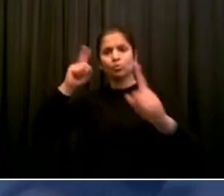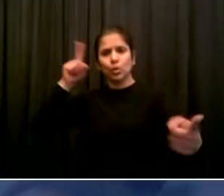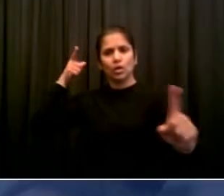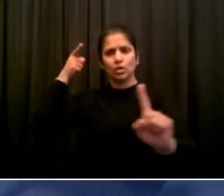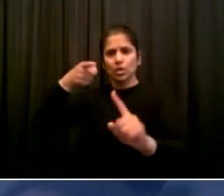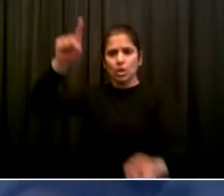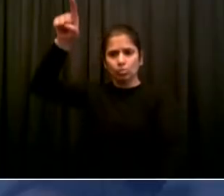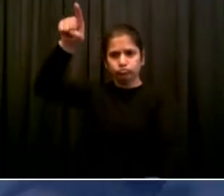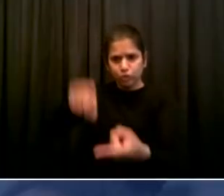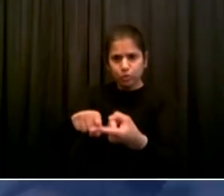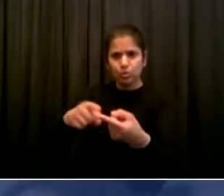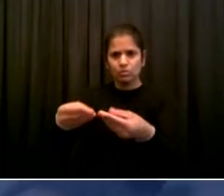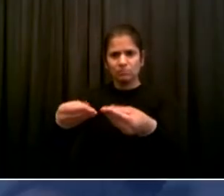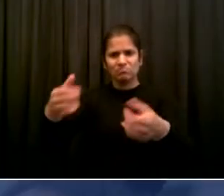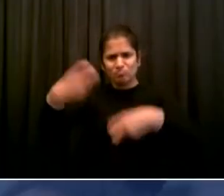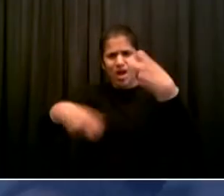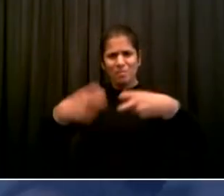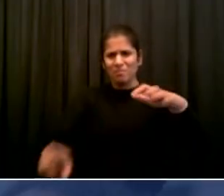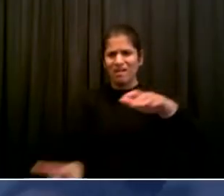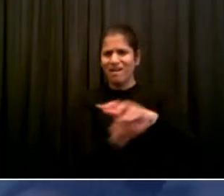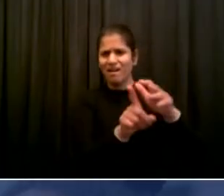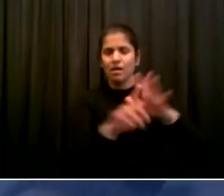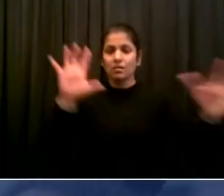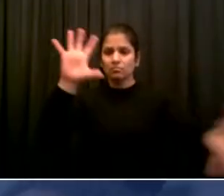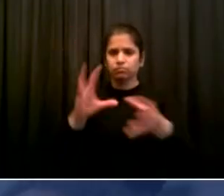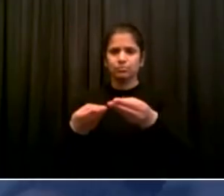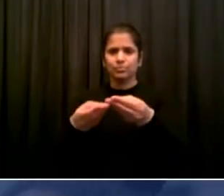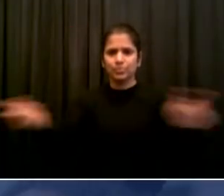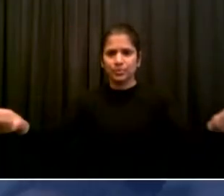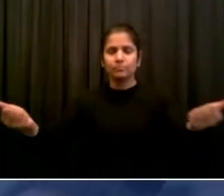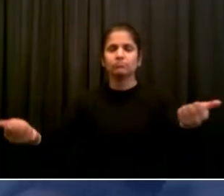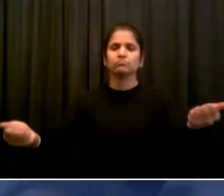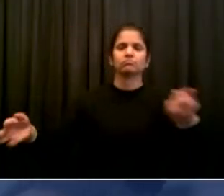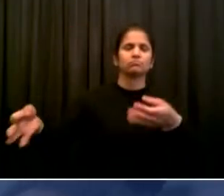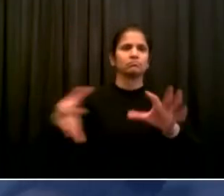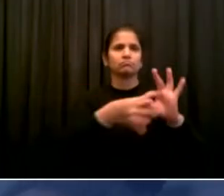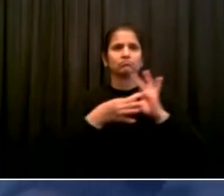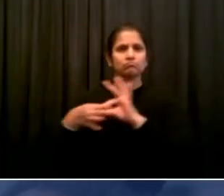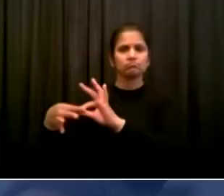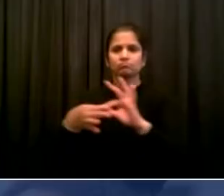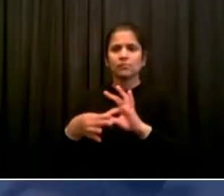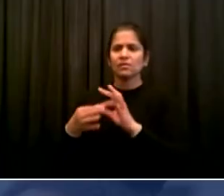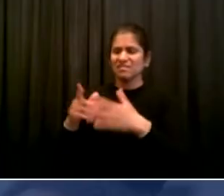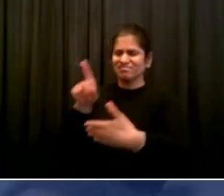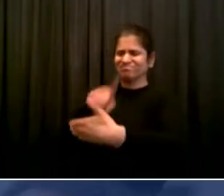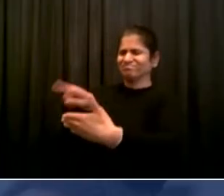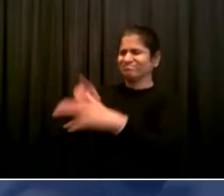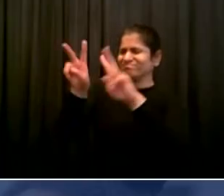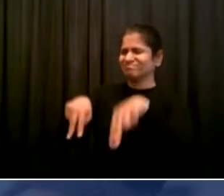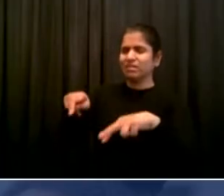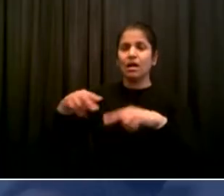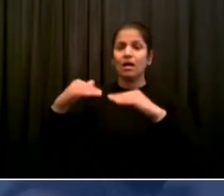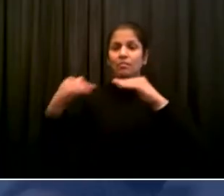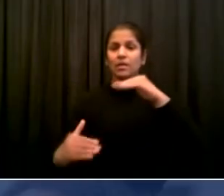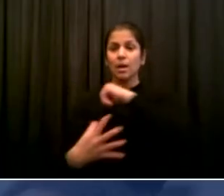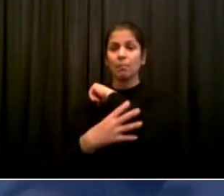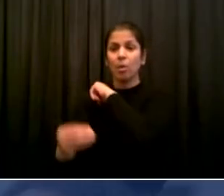the structural racism that still exists, systematically undoing it. Number